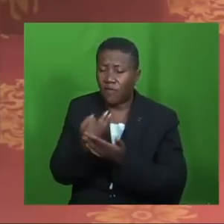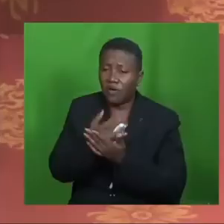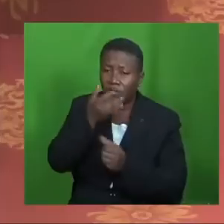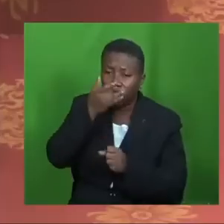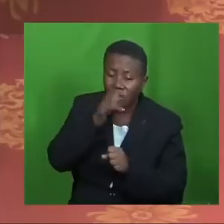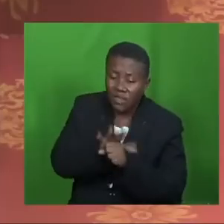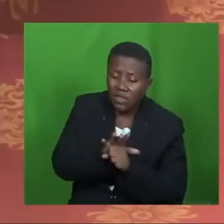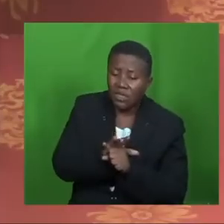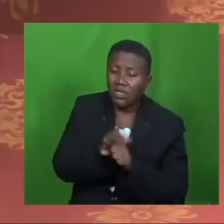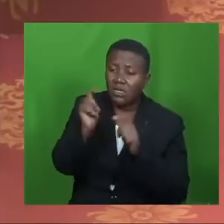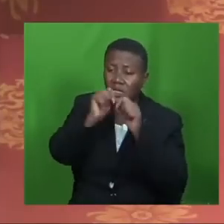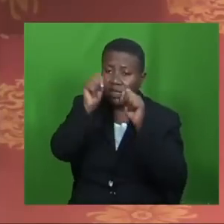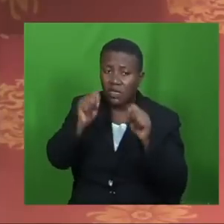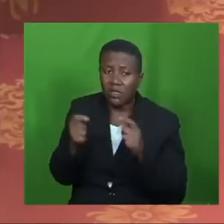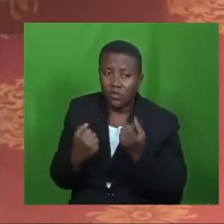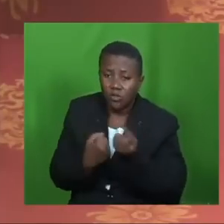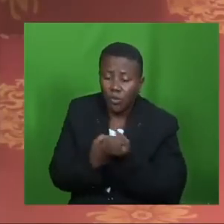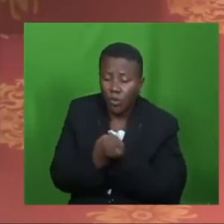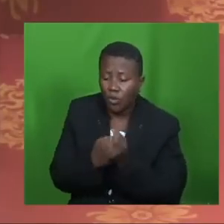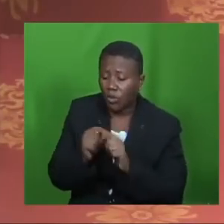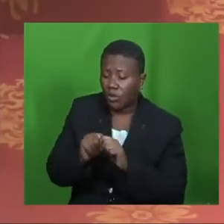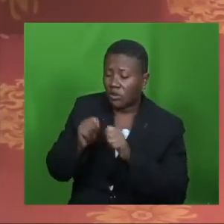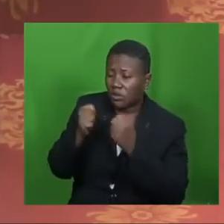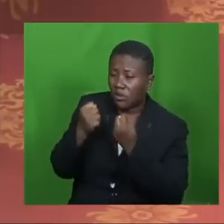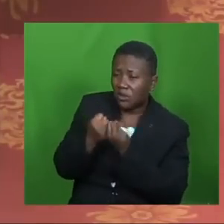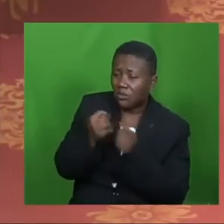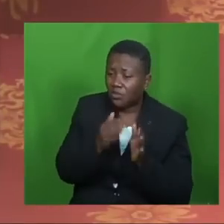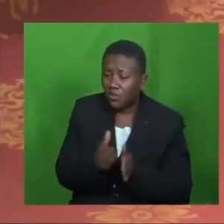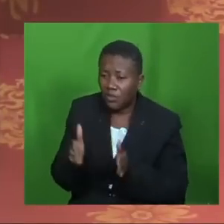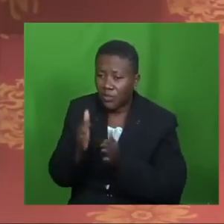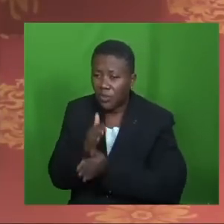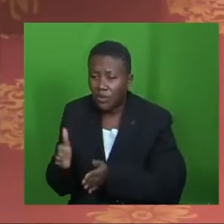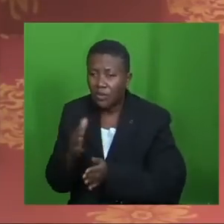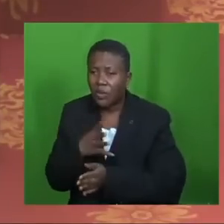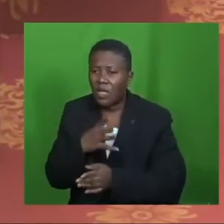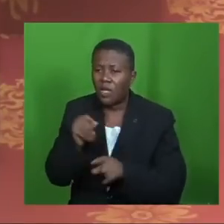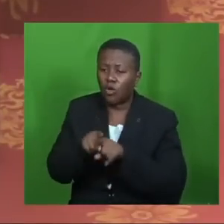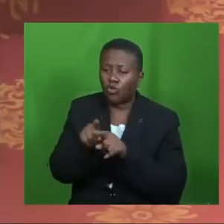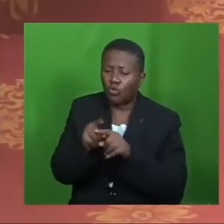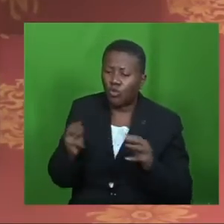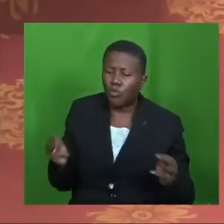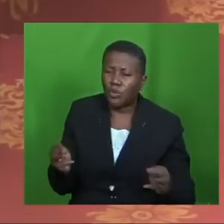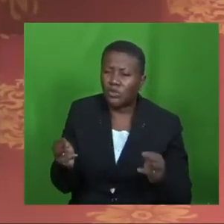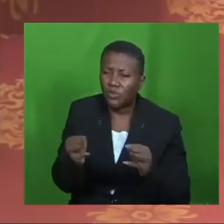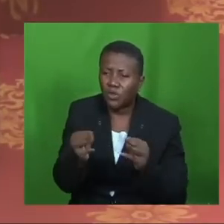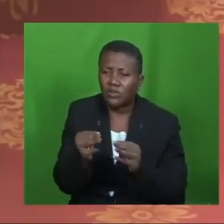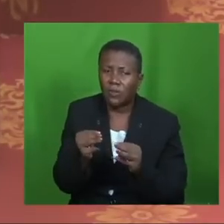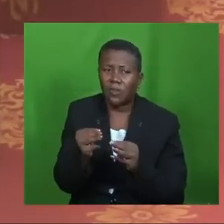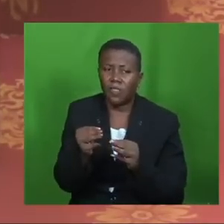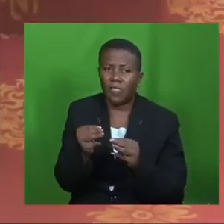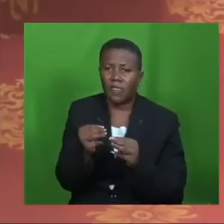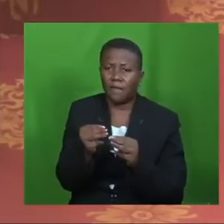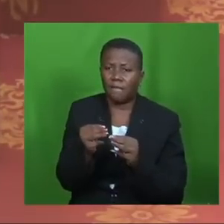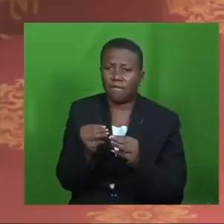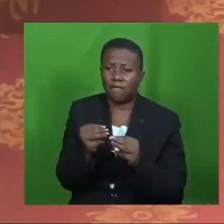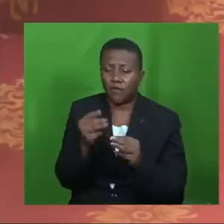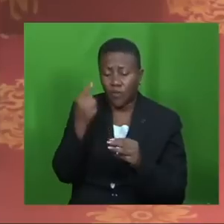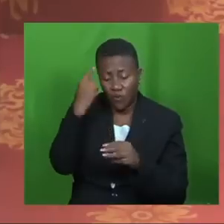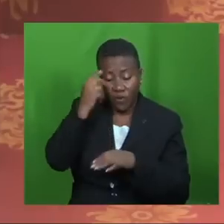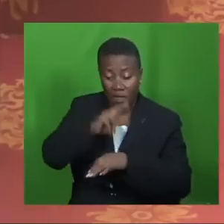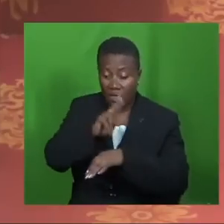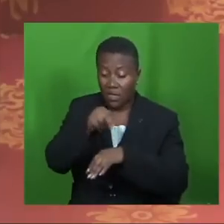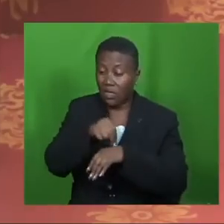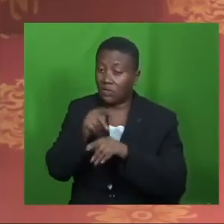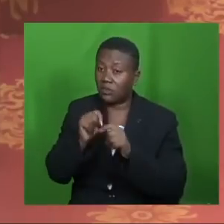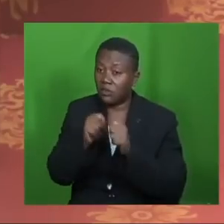technical support, team preparation, team reinforcement, and motivation, as well as vociferous support for the national